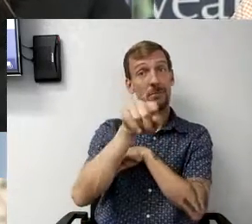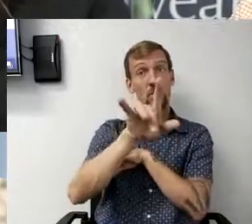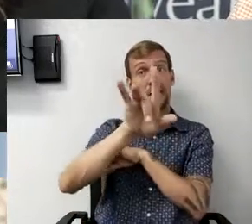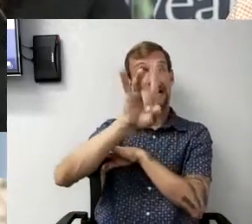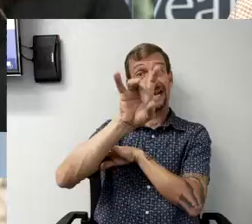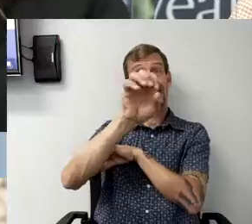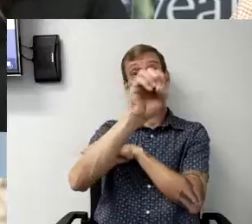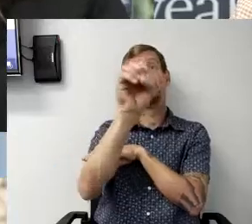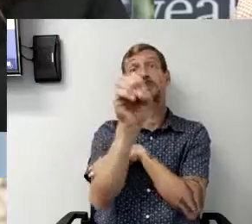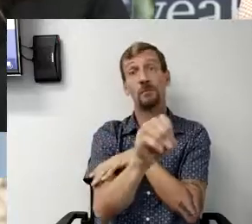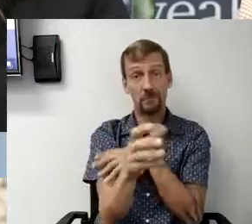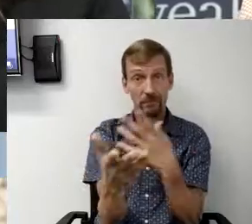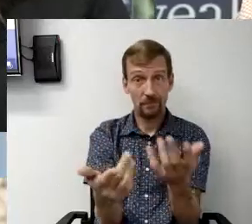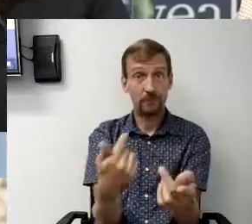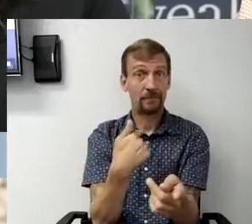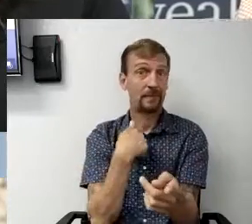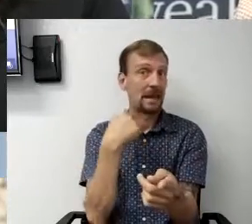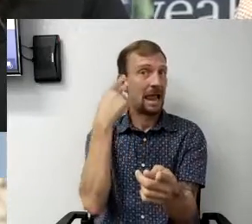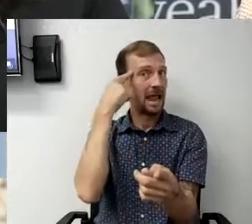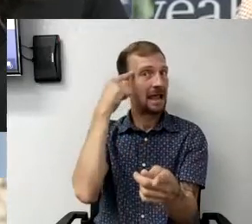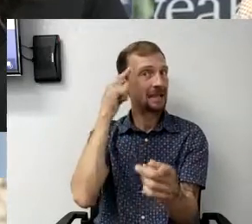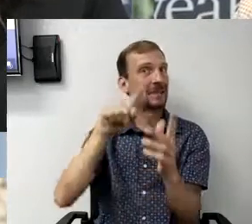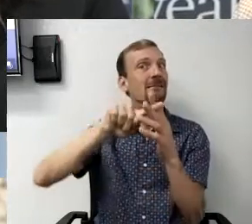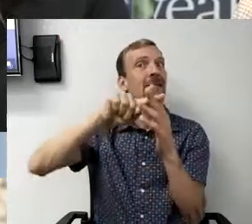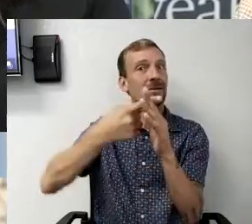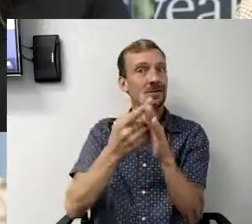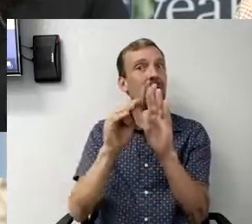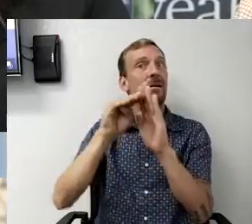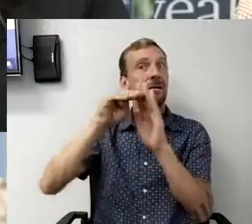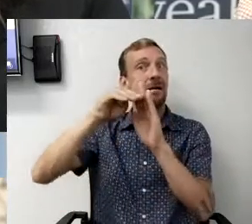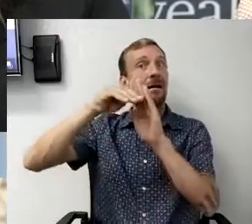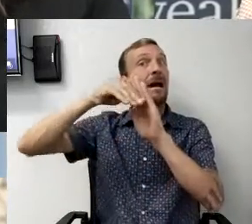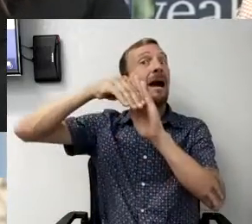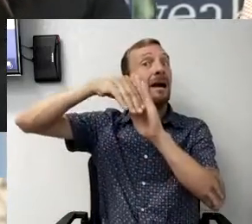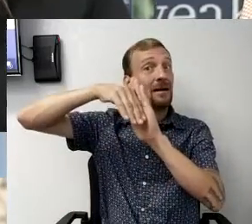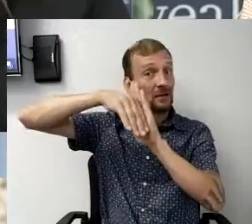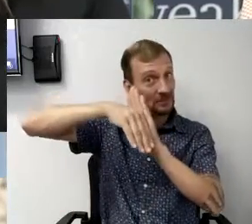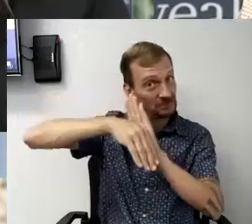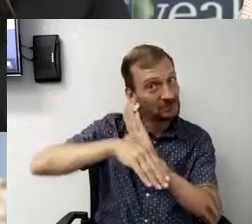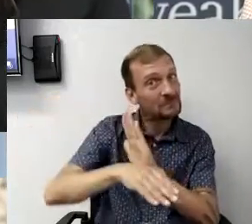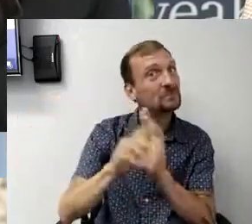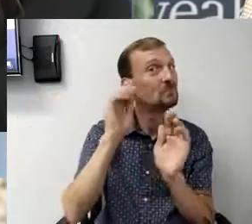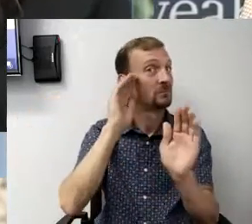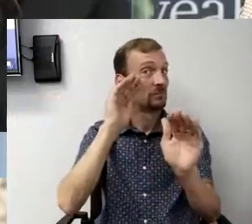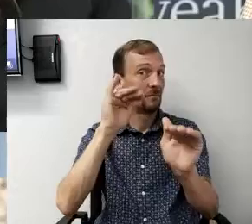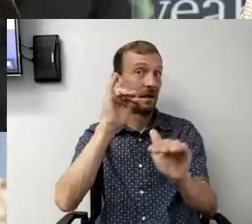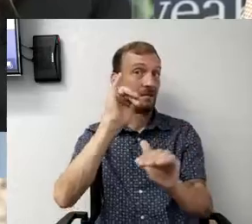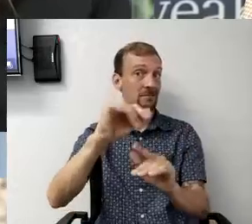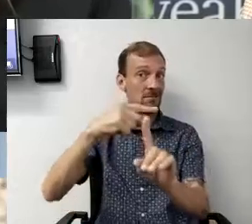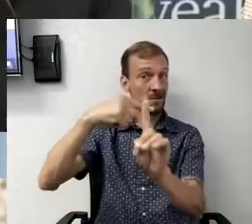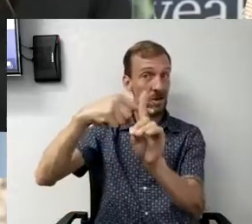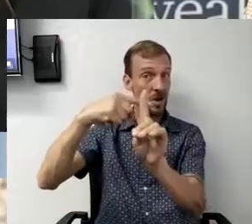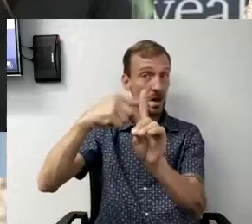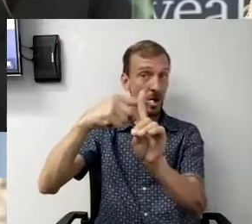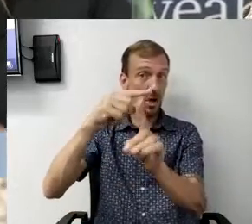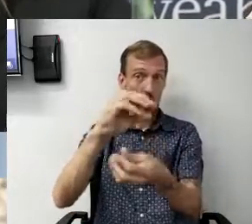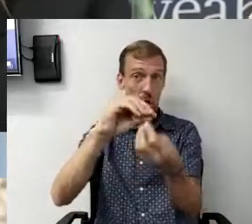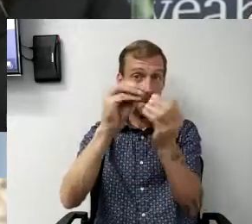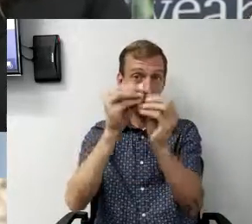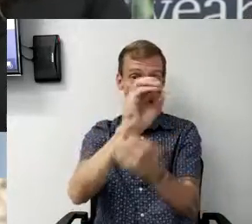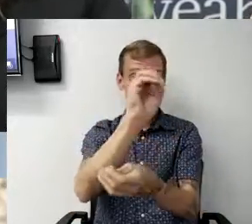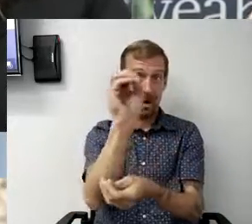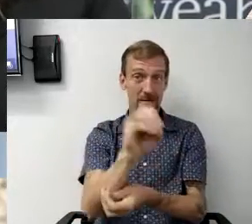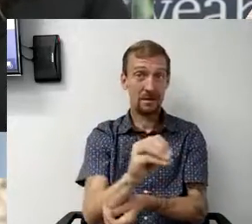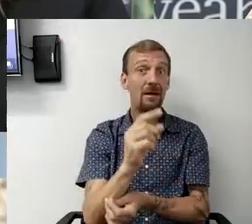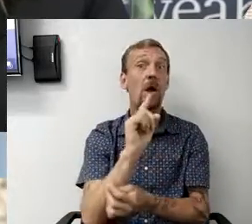13.8%. I do believe it's starting to trend down. That positivity rate is based off of confirmed